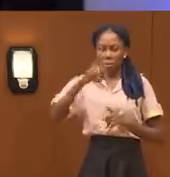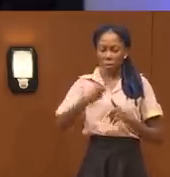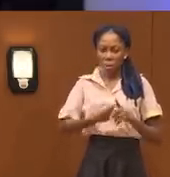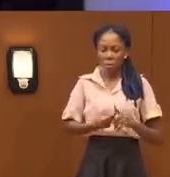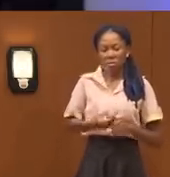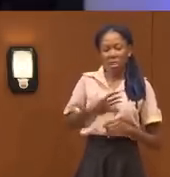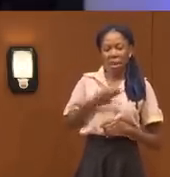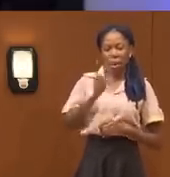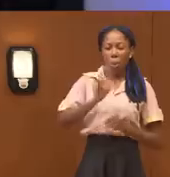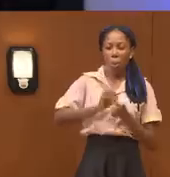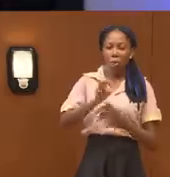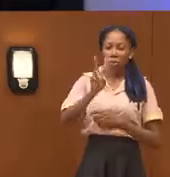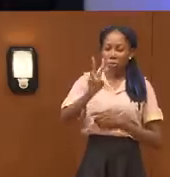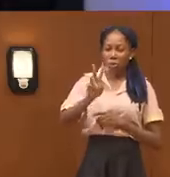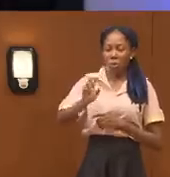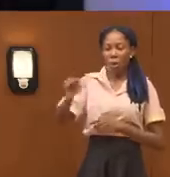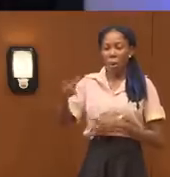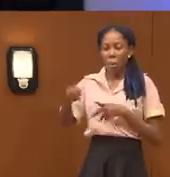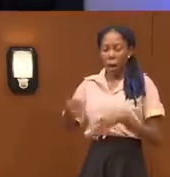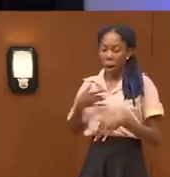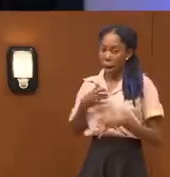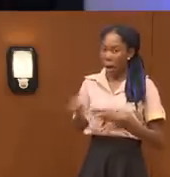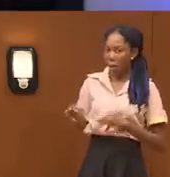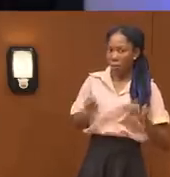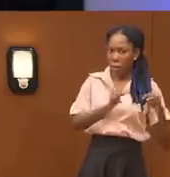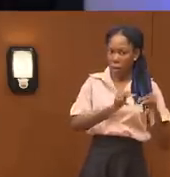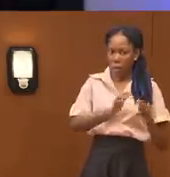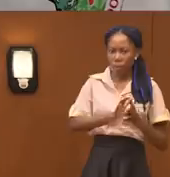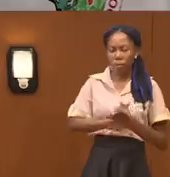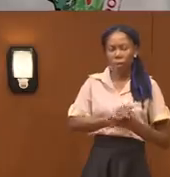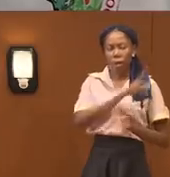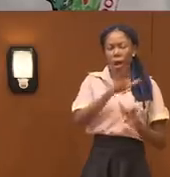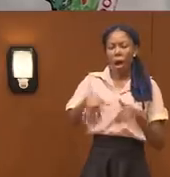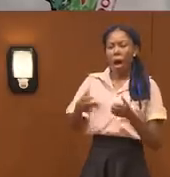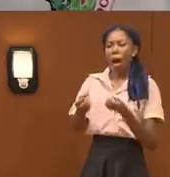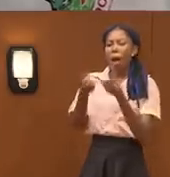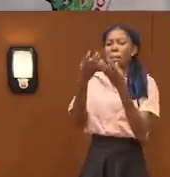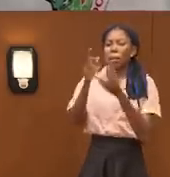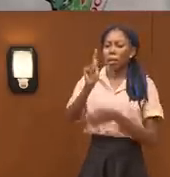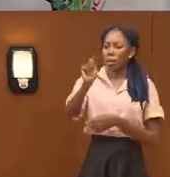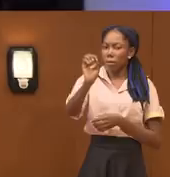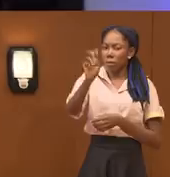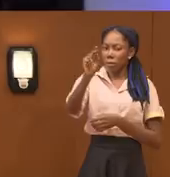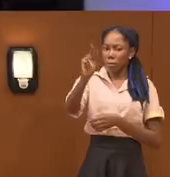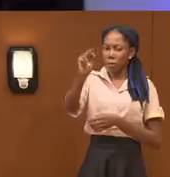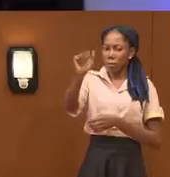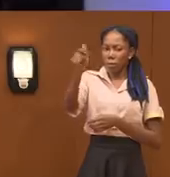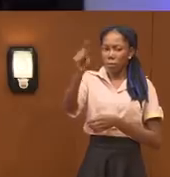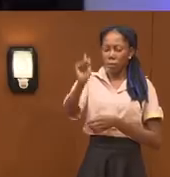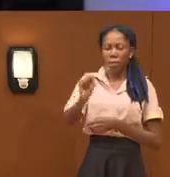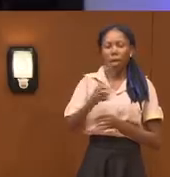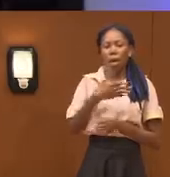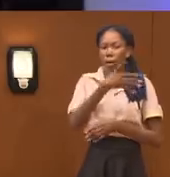left this month. Others have left too. So how many tenants are left in the premises? We have about